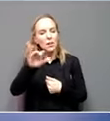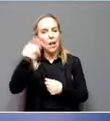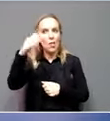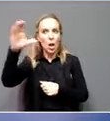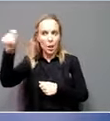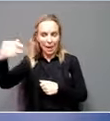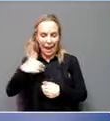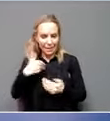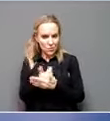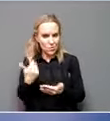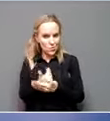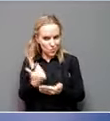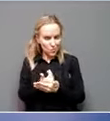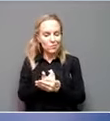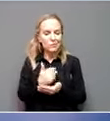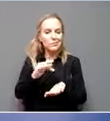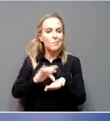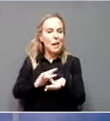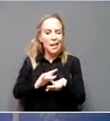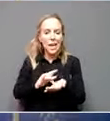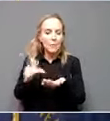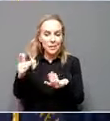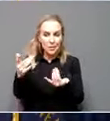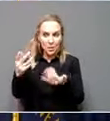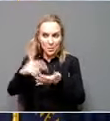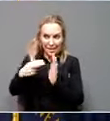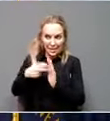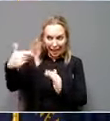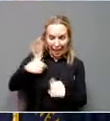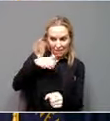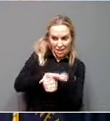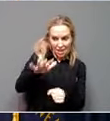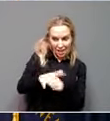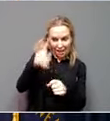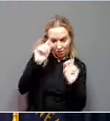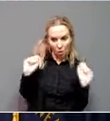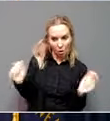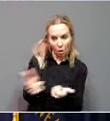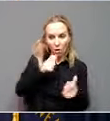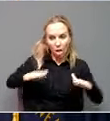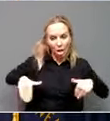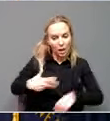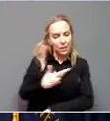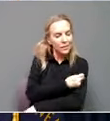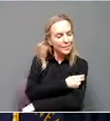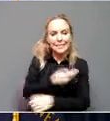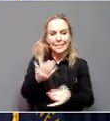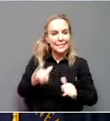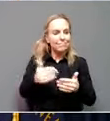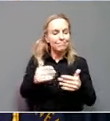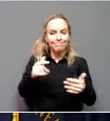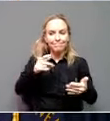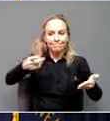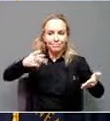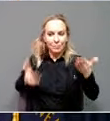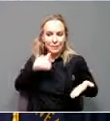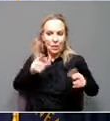significant supply is still weeks, if not longer, away, and the supply will start very